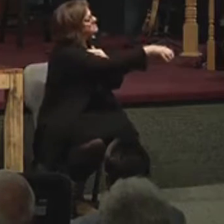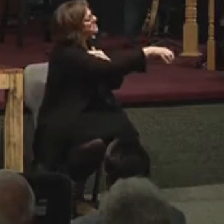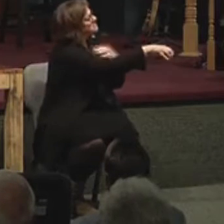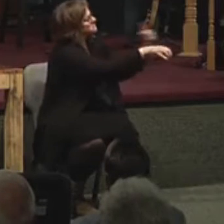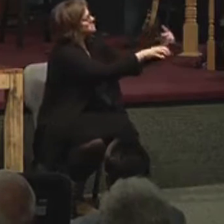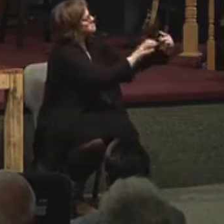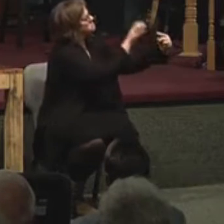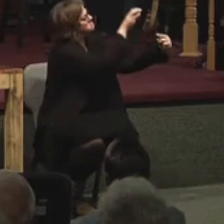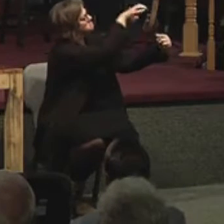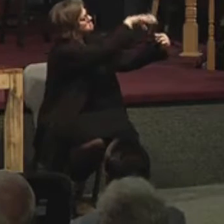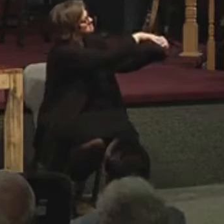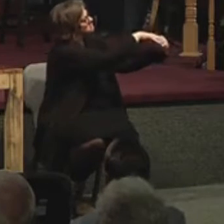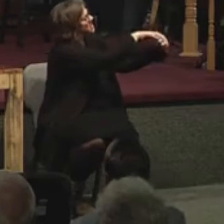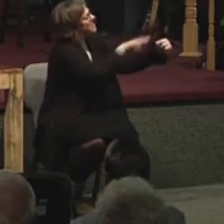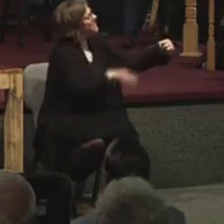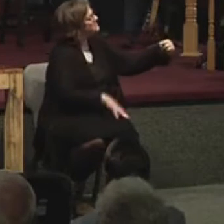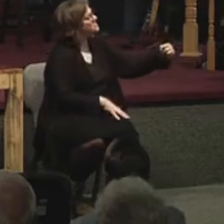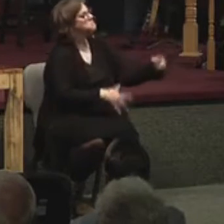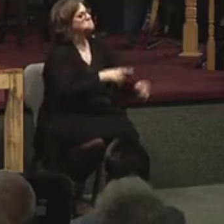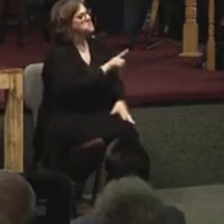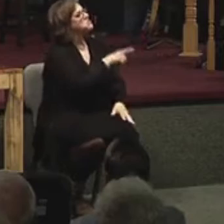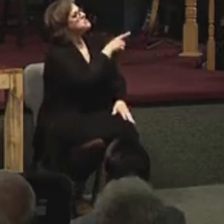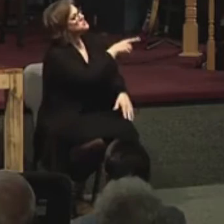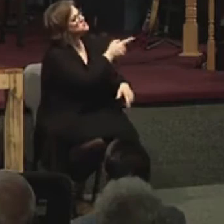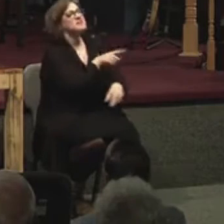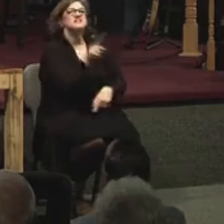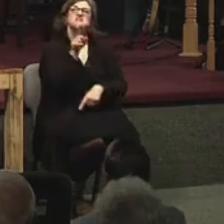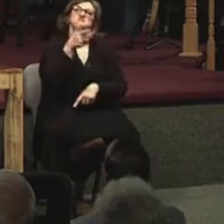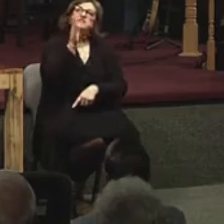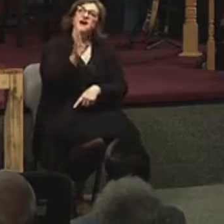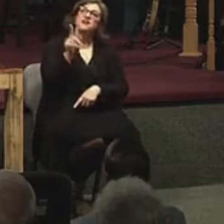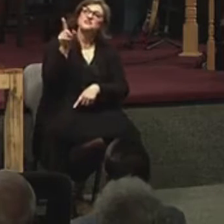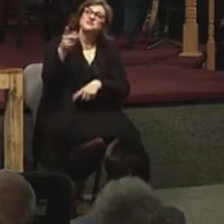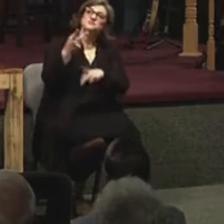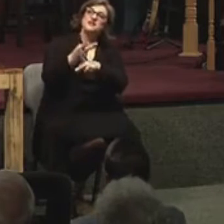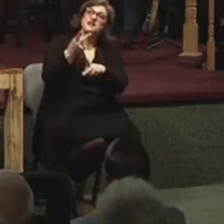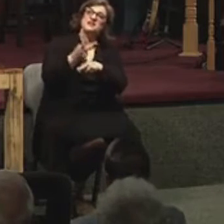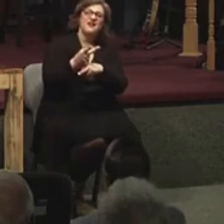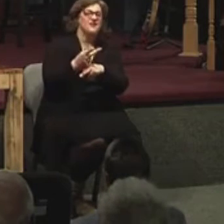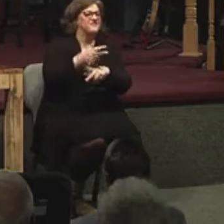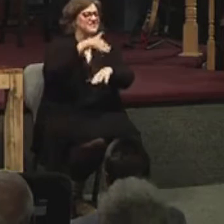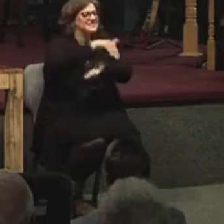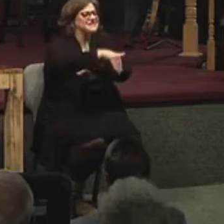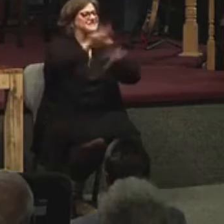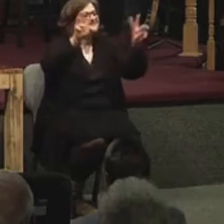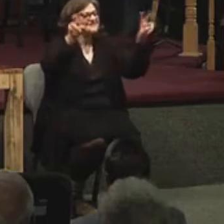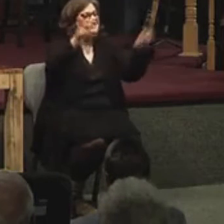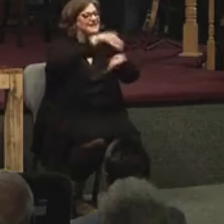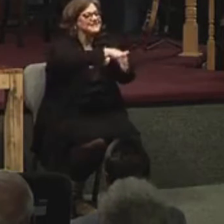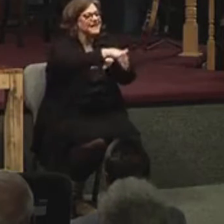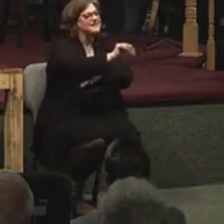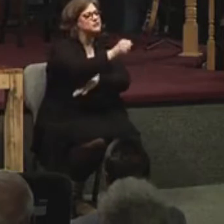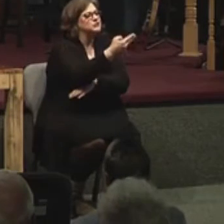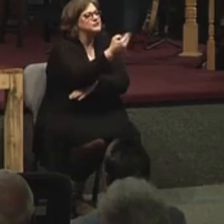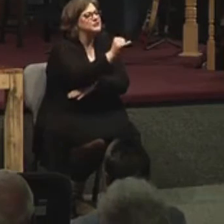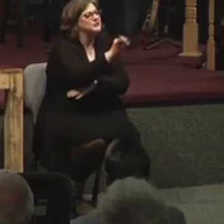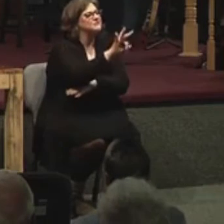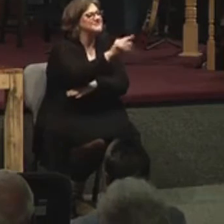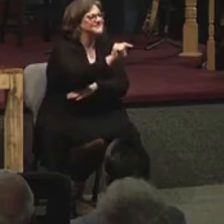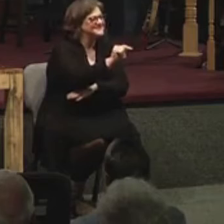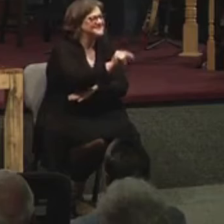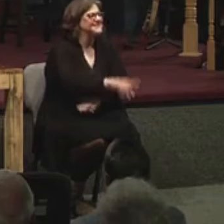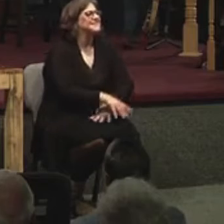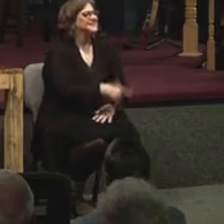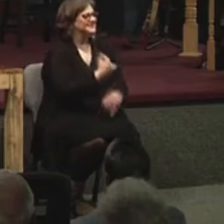leave this here. I'm going to go inside so I can be a husband, so I can be a dad, so I can be